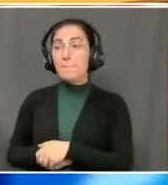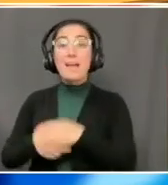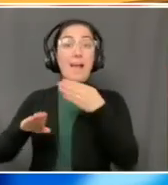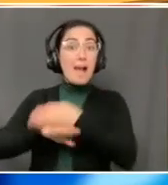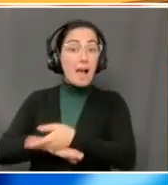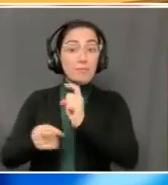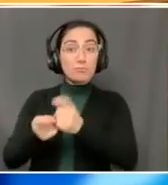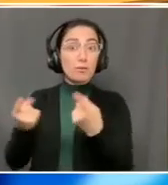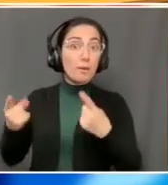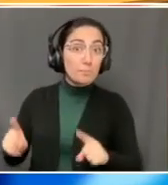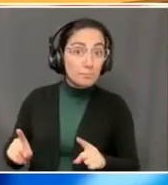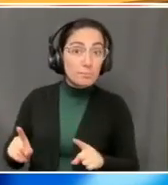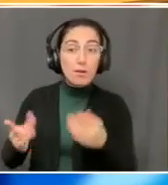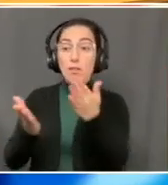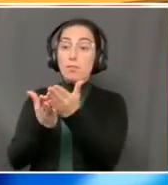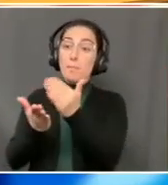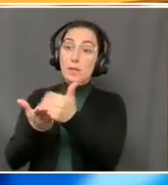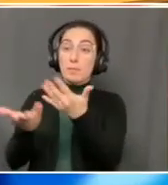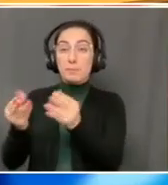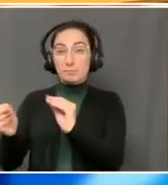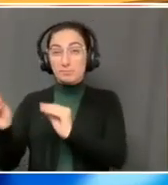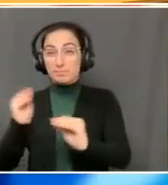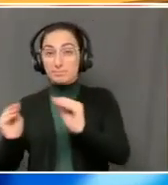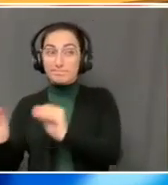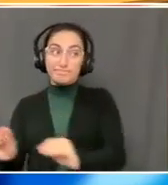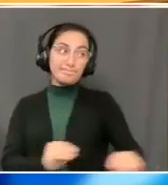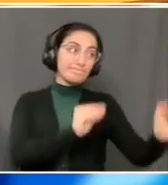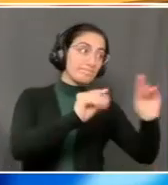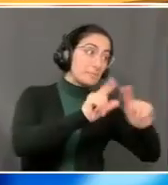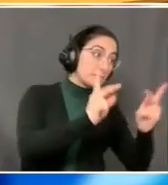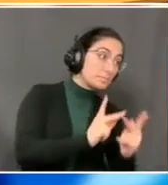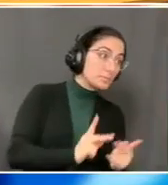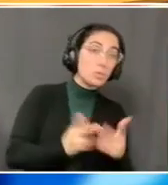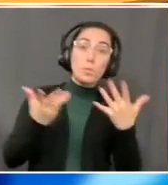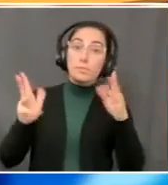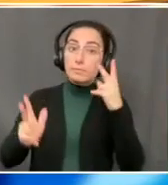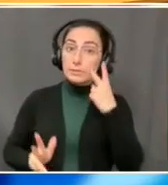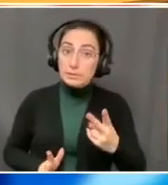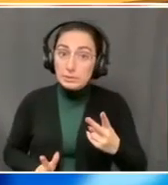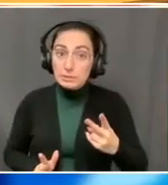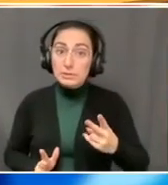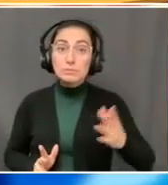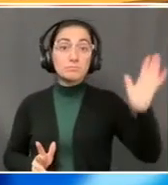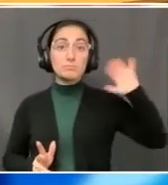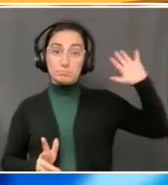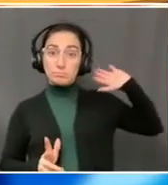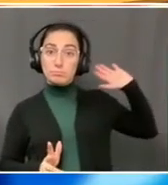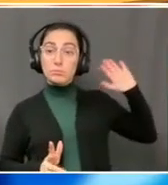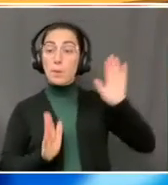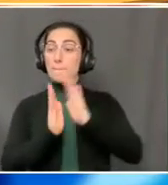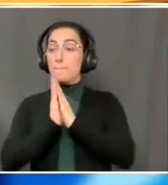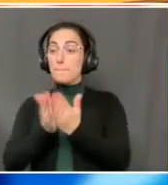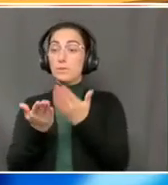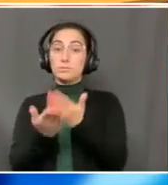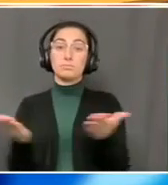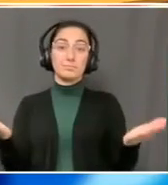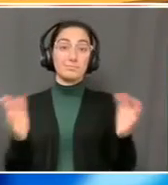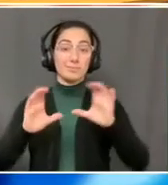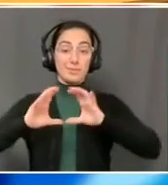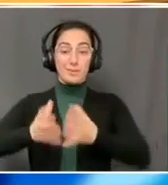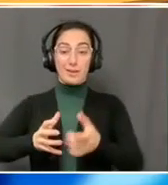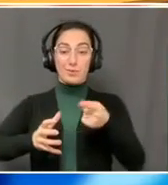even as the budget might get moved somewhere else, we have still seen historically that within the books and supplies categories, substantial